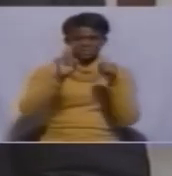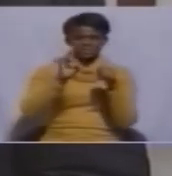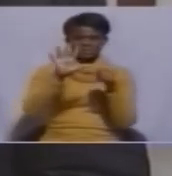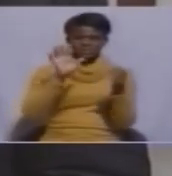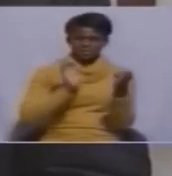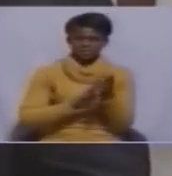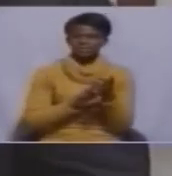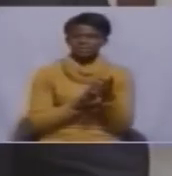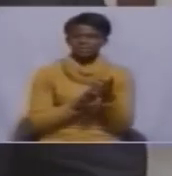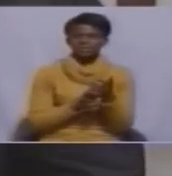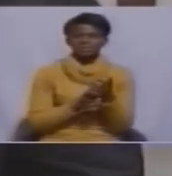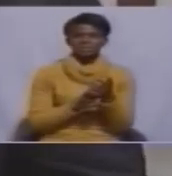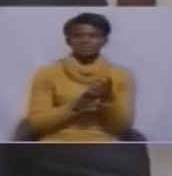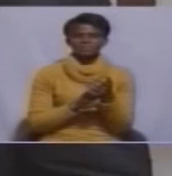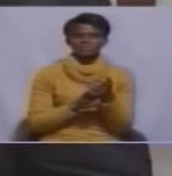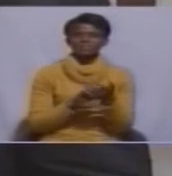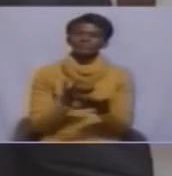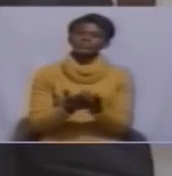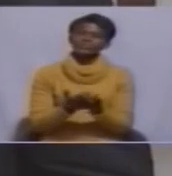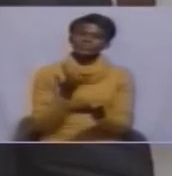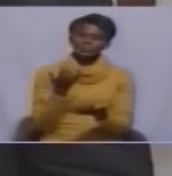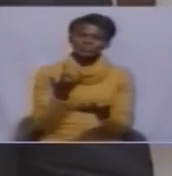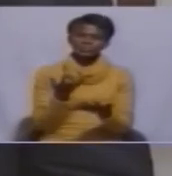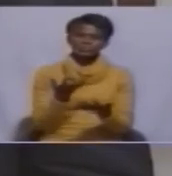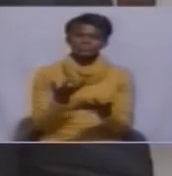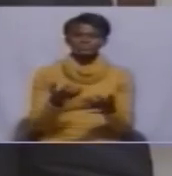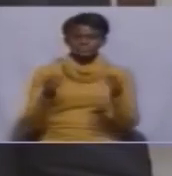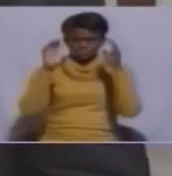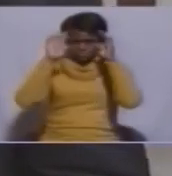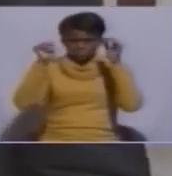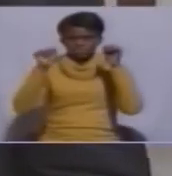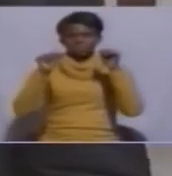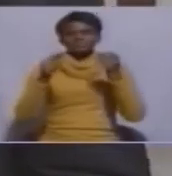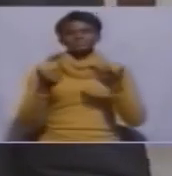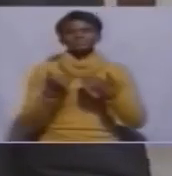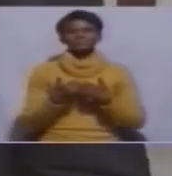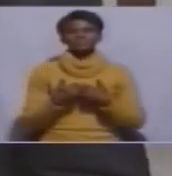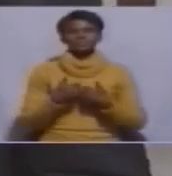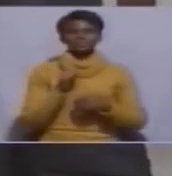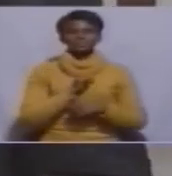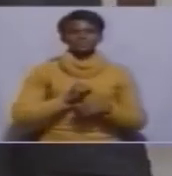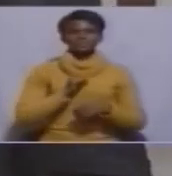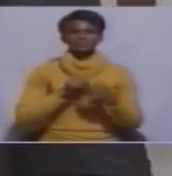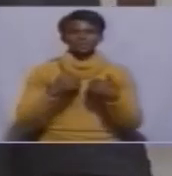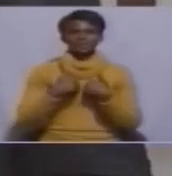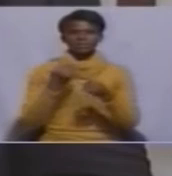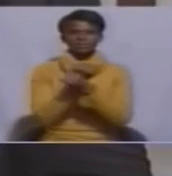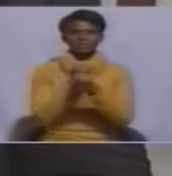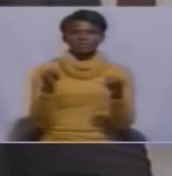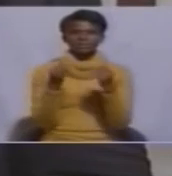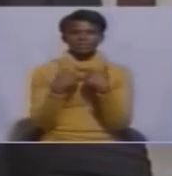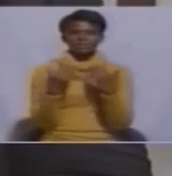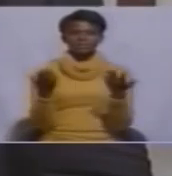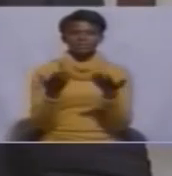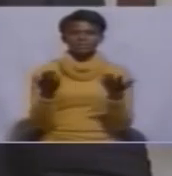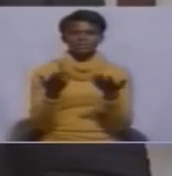Governance by the elite and the rich. For presidential candidates, fortunately, there are no independent presidential candidates.